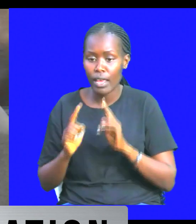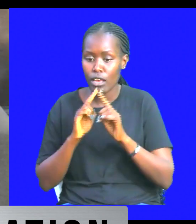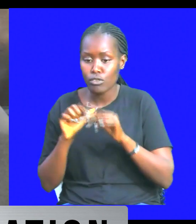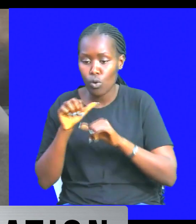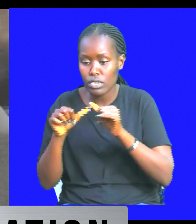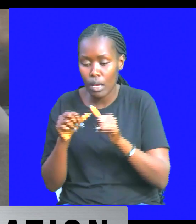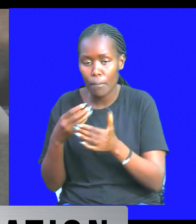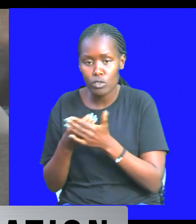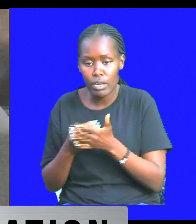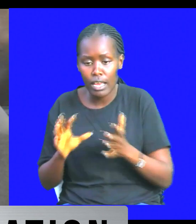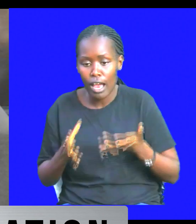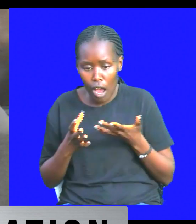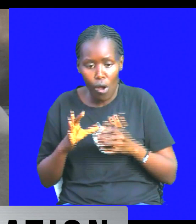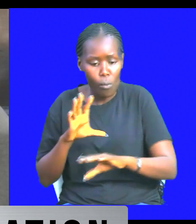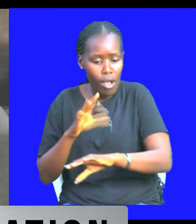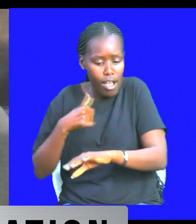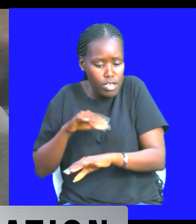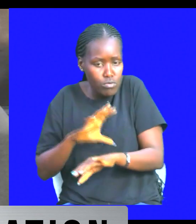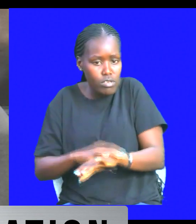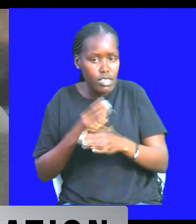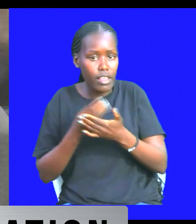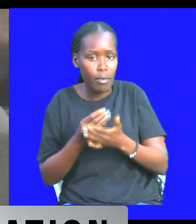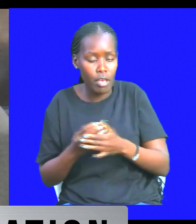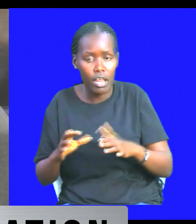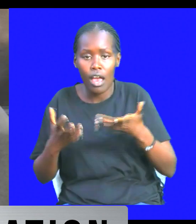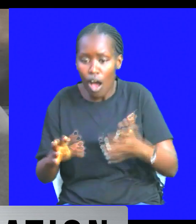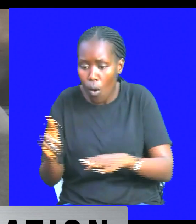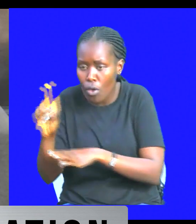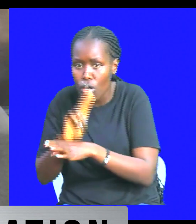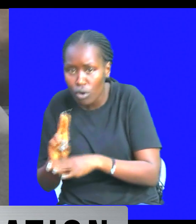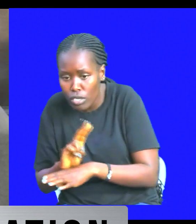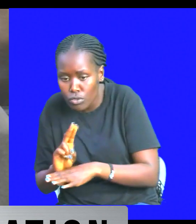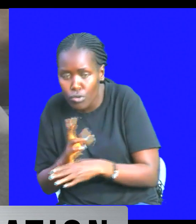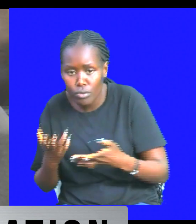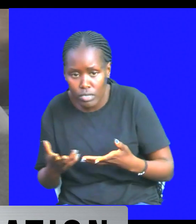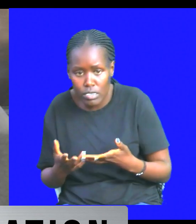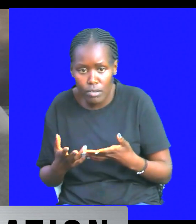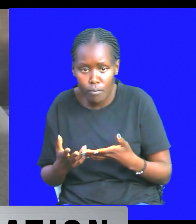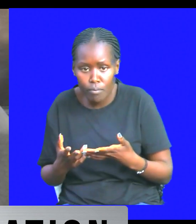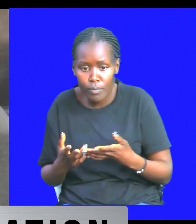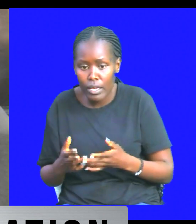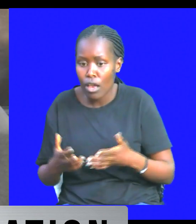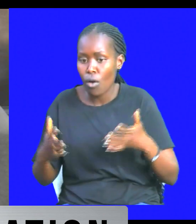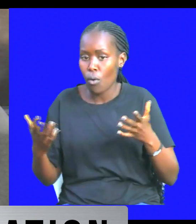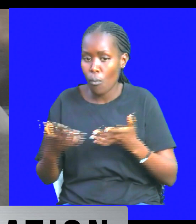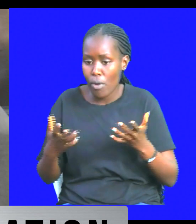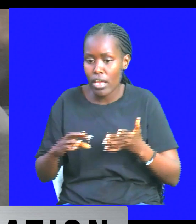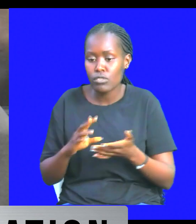money, how we are going to get the monies, what we are going to use, how we are going to spend it, where it's going to be spent,